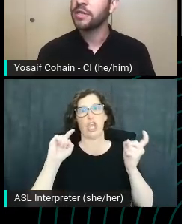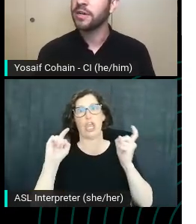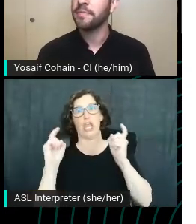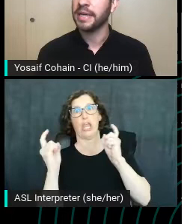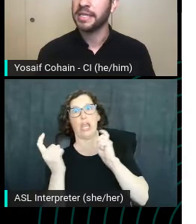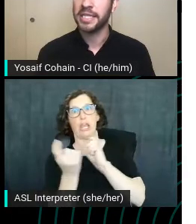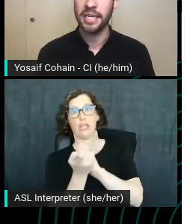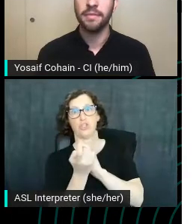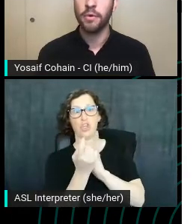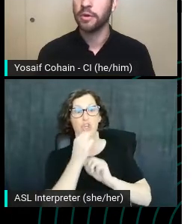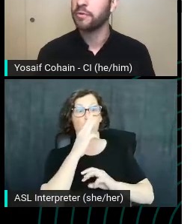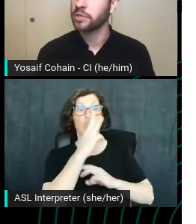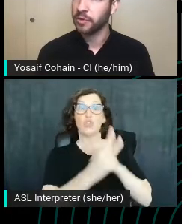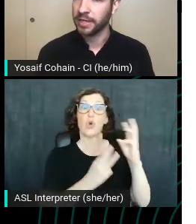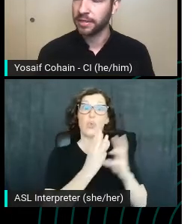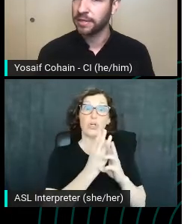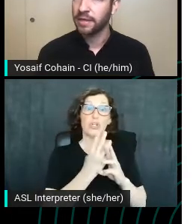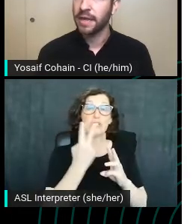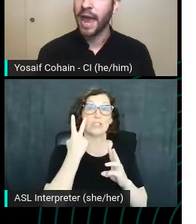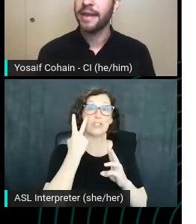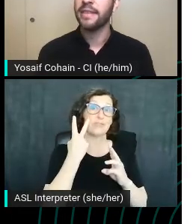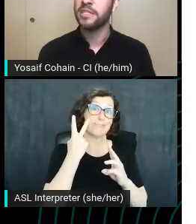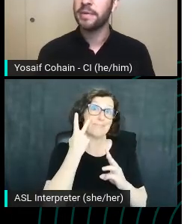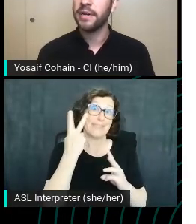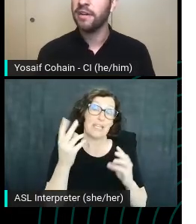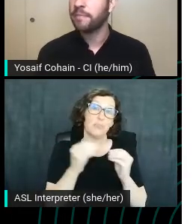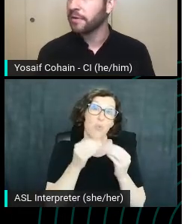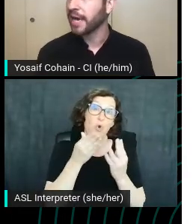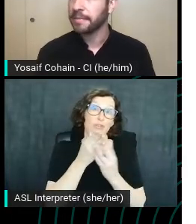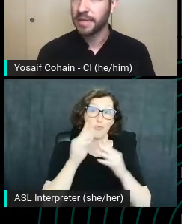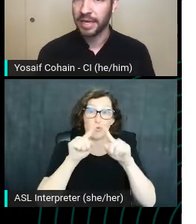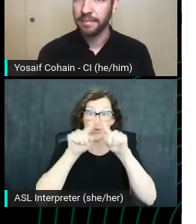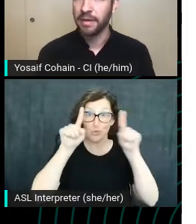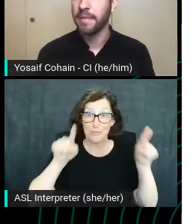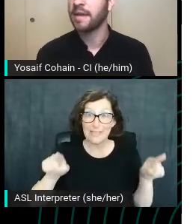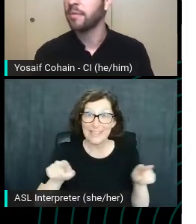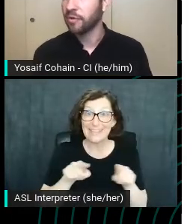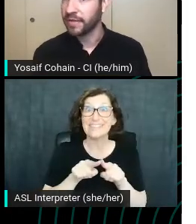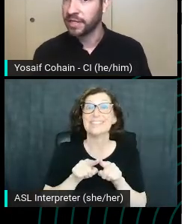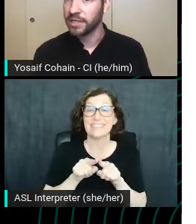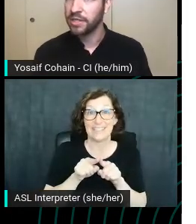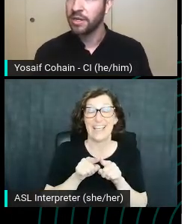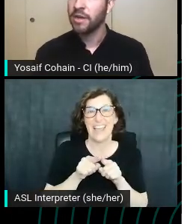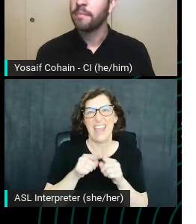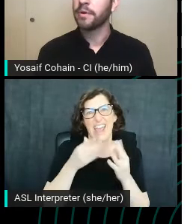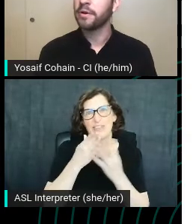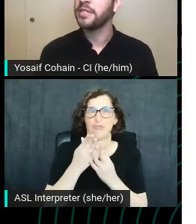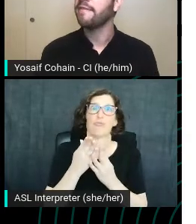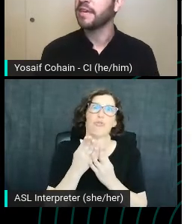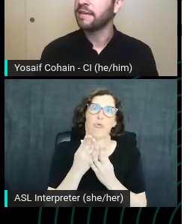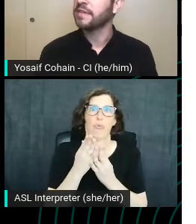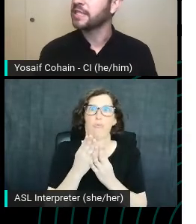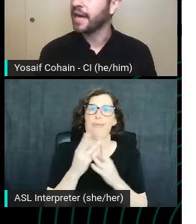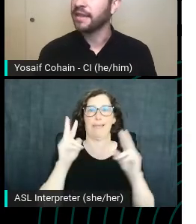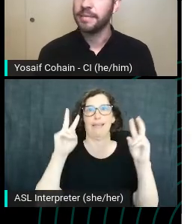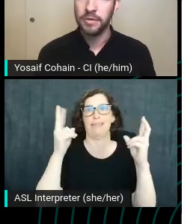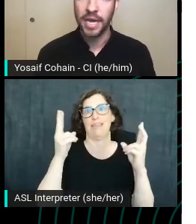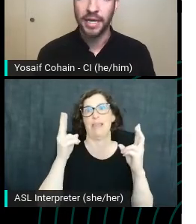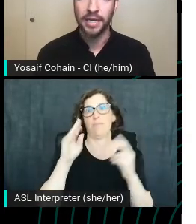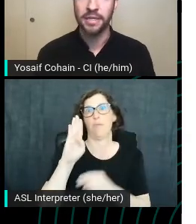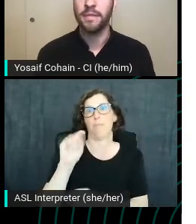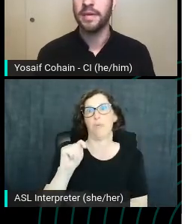world started being seen more through screens. And in the spirit of Bootcamp's theme, metamorphosis, birds have even